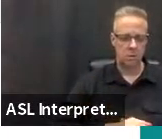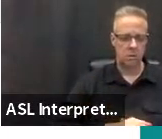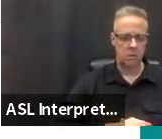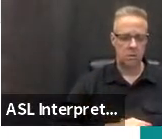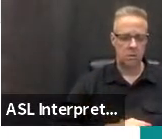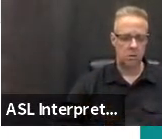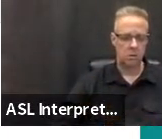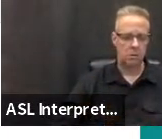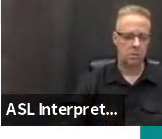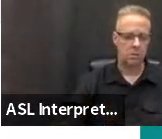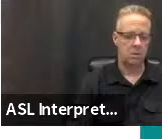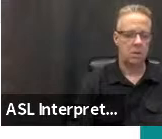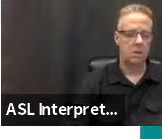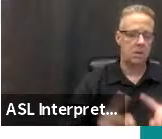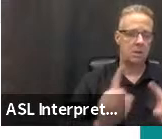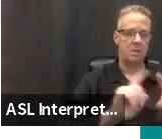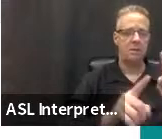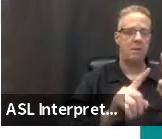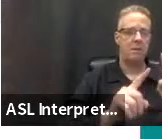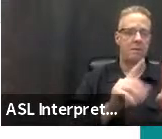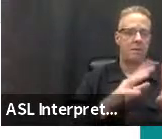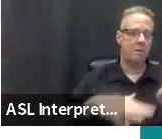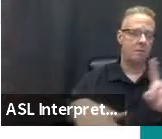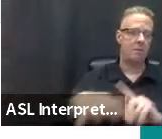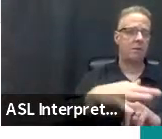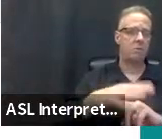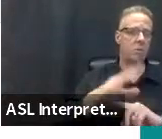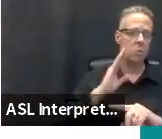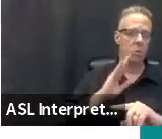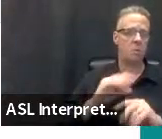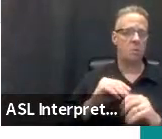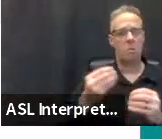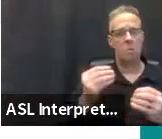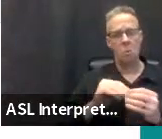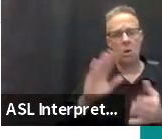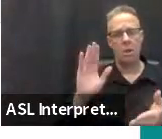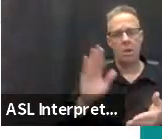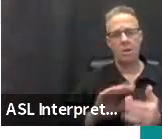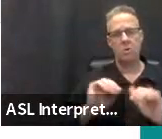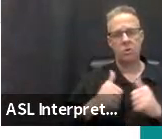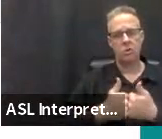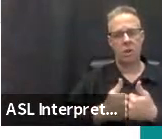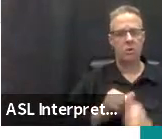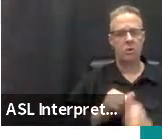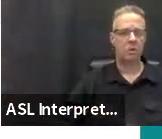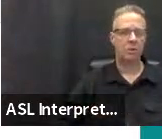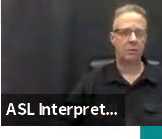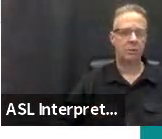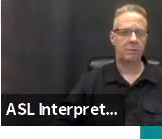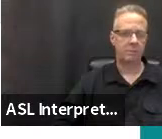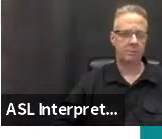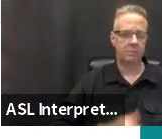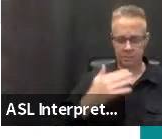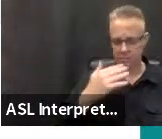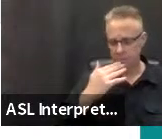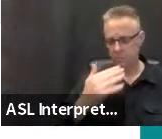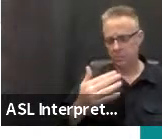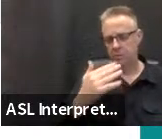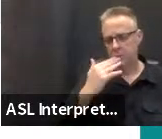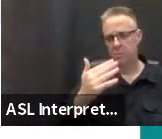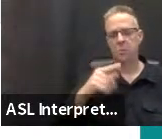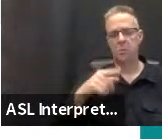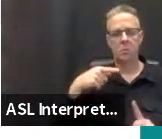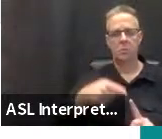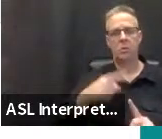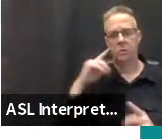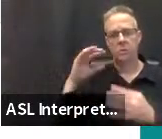different environments are gonna make that more or less challenging, right? Excellent point about